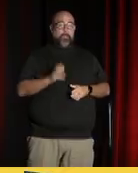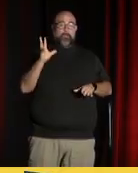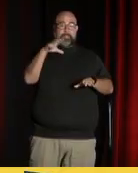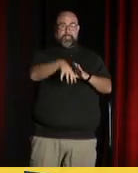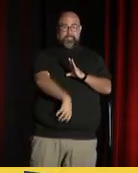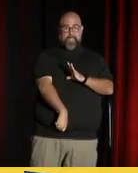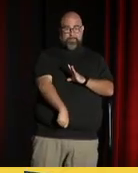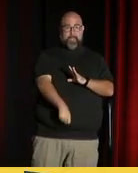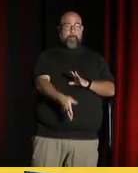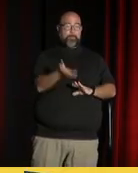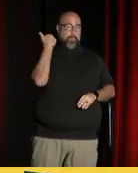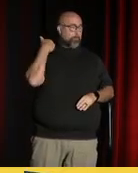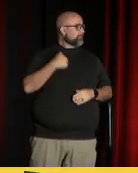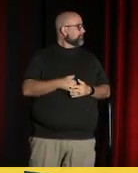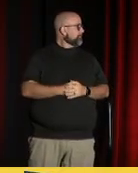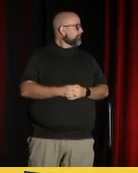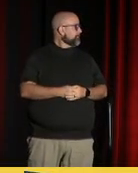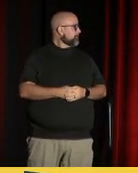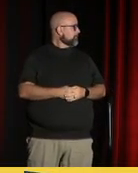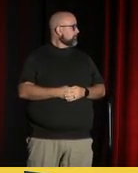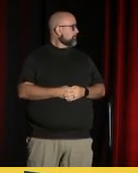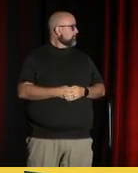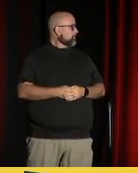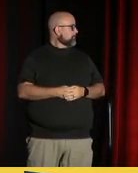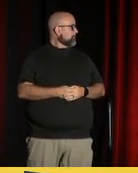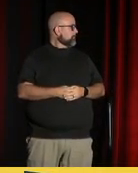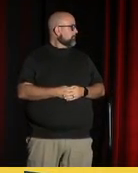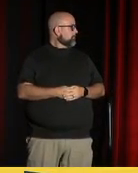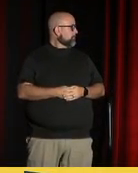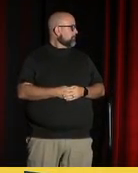inside the bag and pull out the rope.